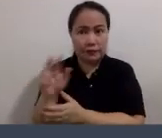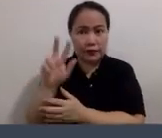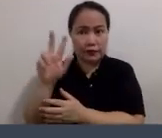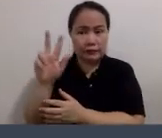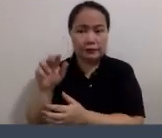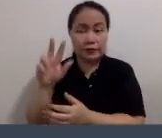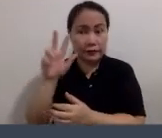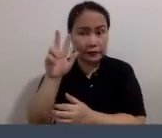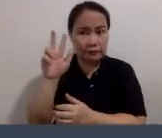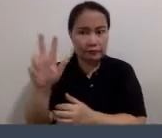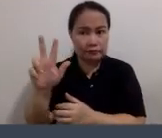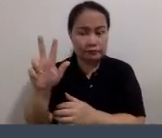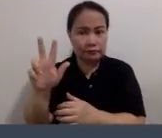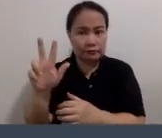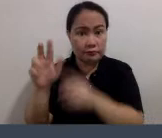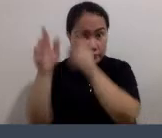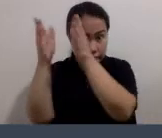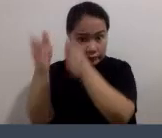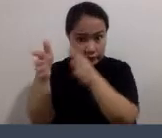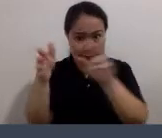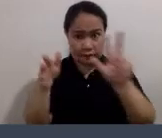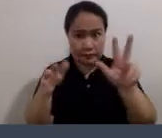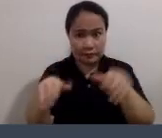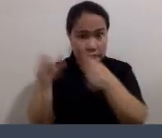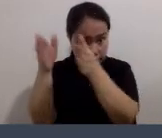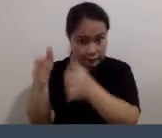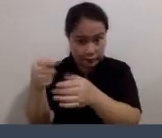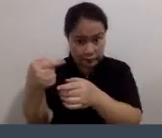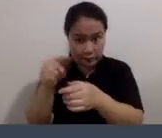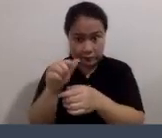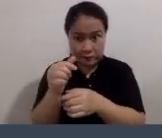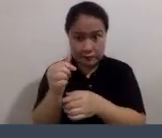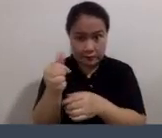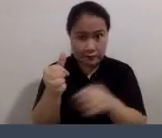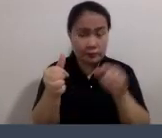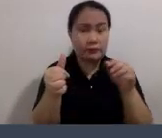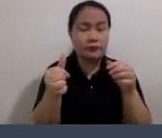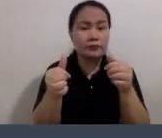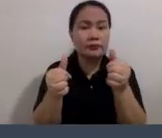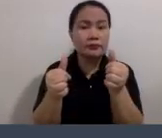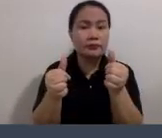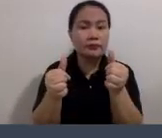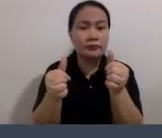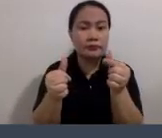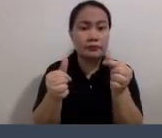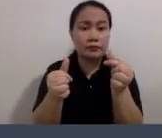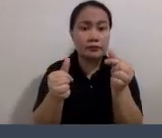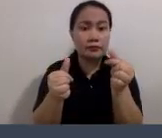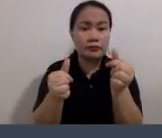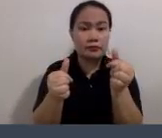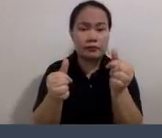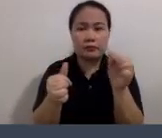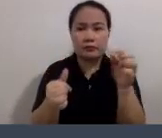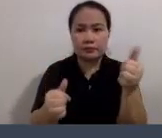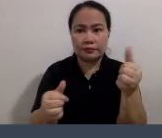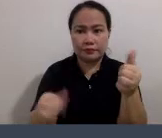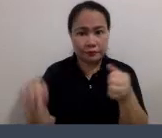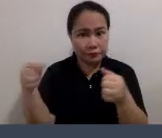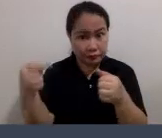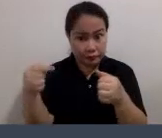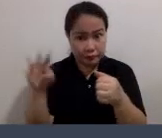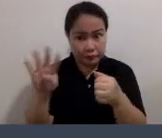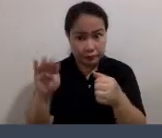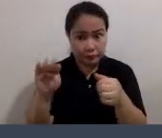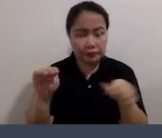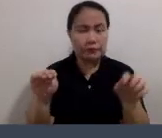3, and that is 3. Absolute value of negative 10, that is positive 10. Absolute value of negative 14, that is